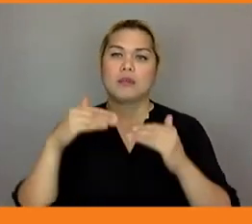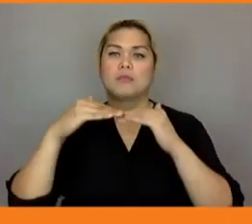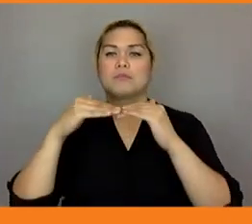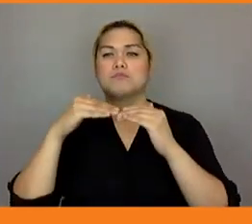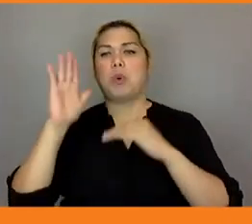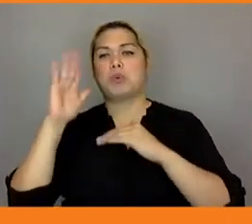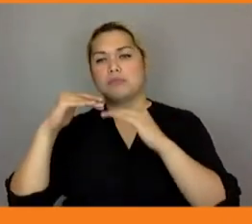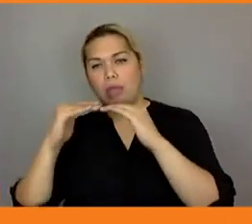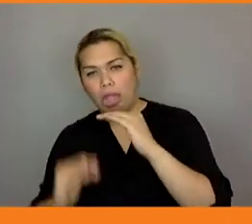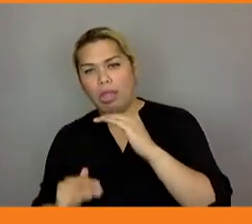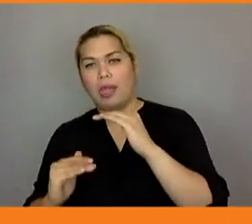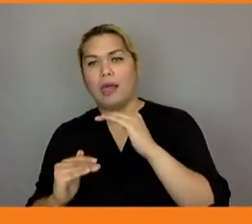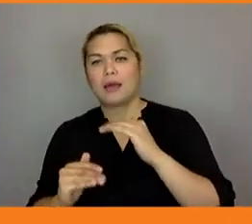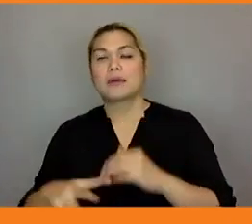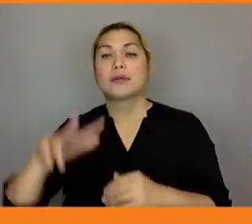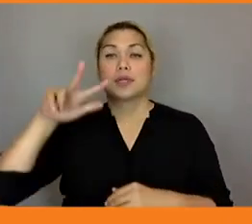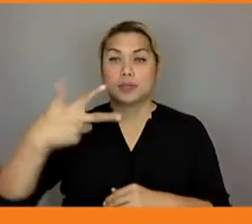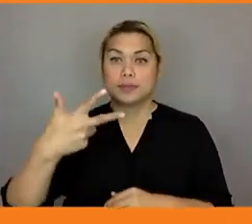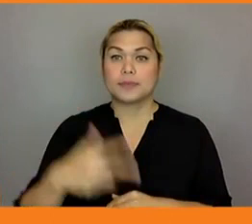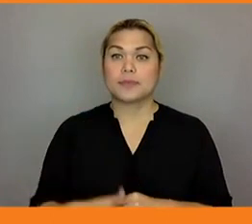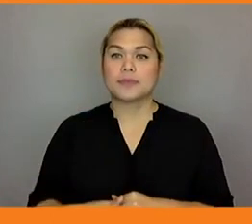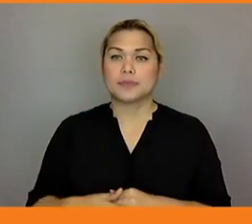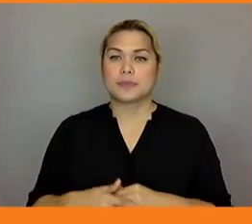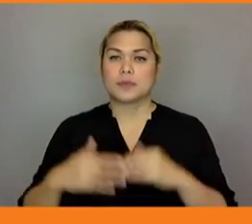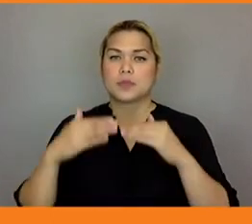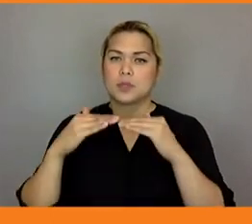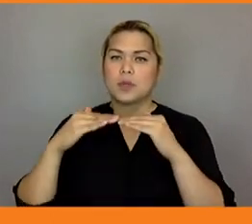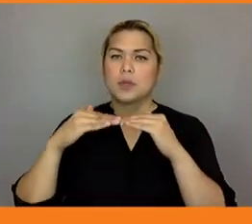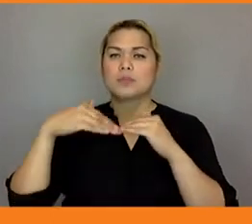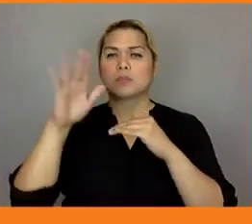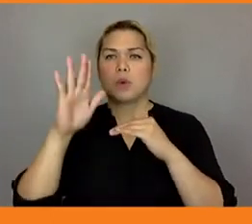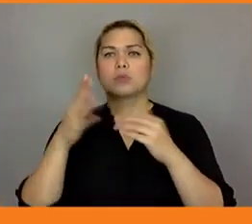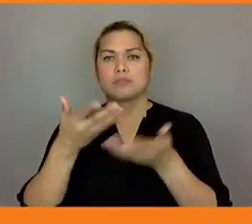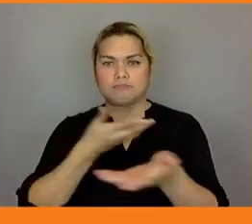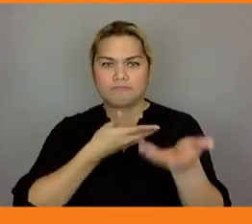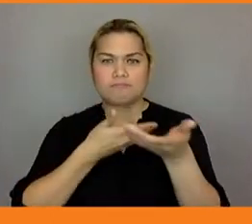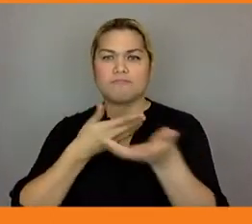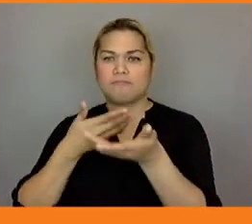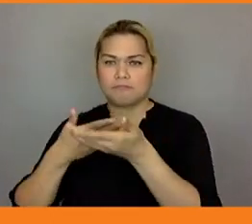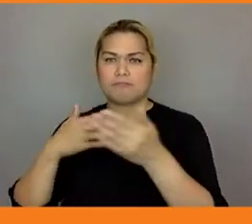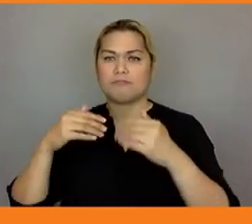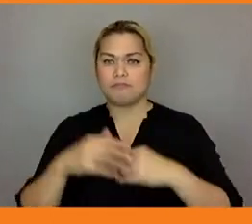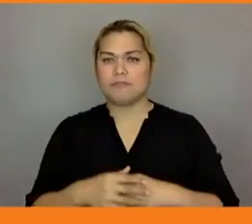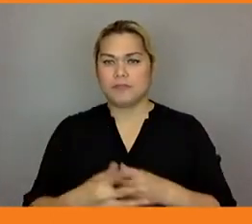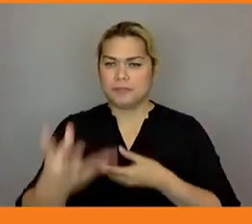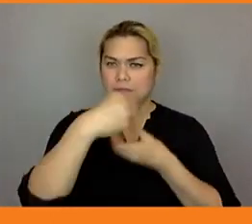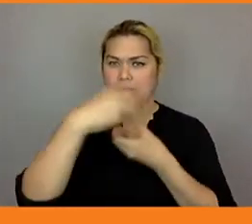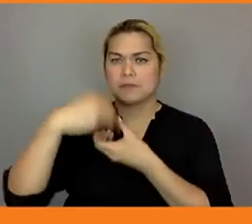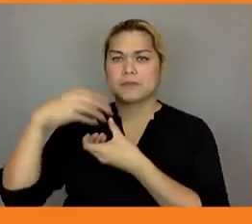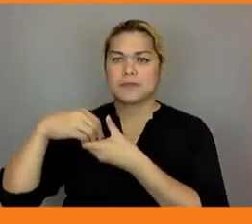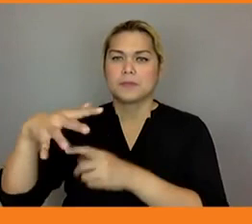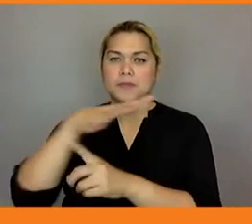with strengthened stakeholder engagement, this would incorporate stakeholder identification and mapping.